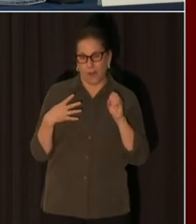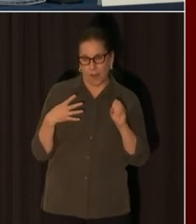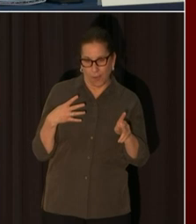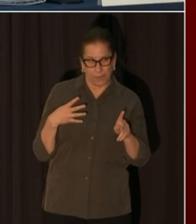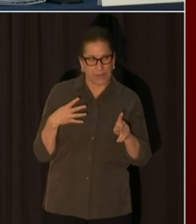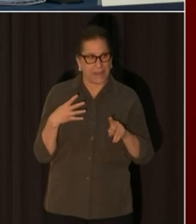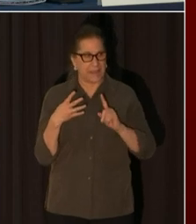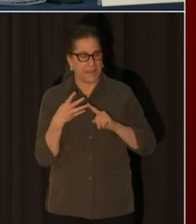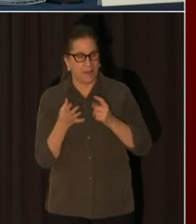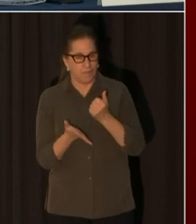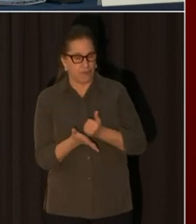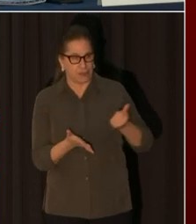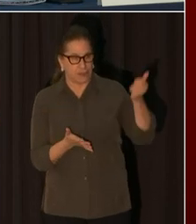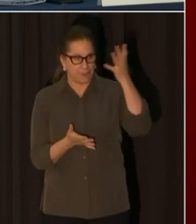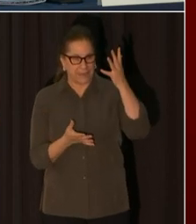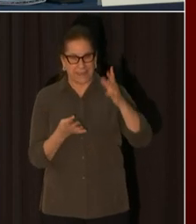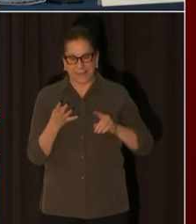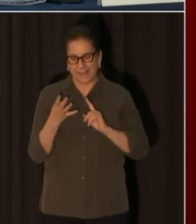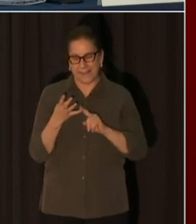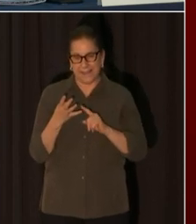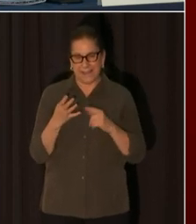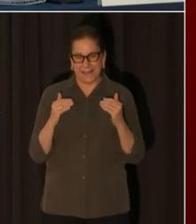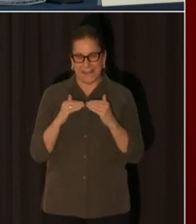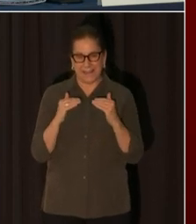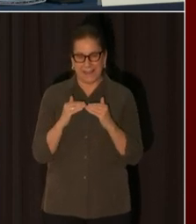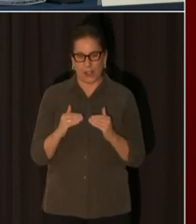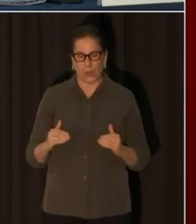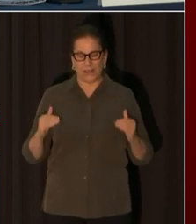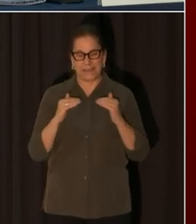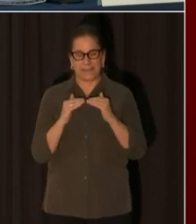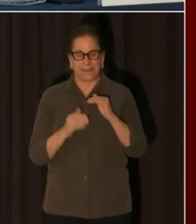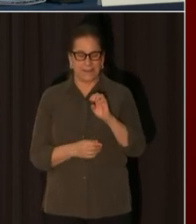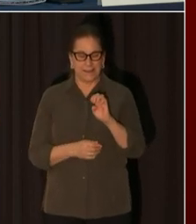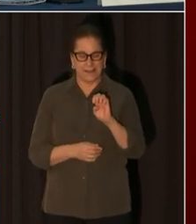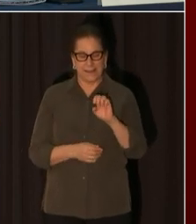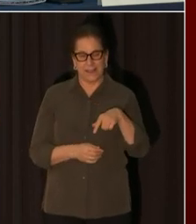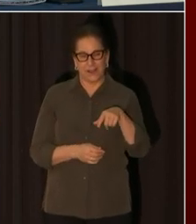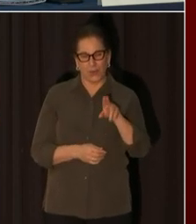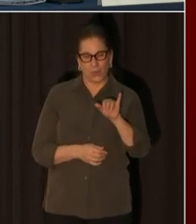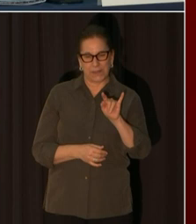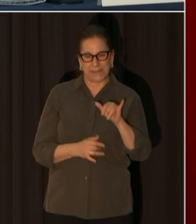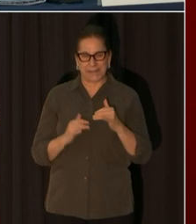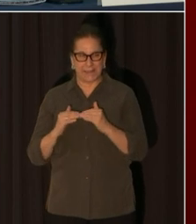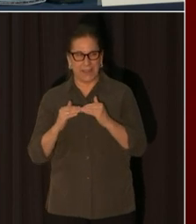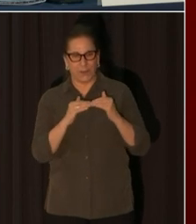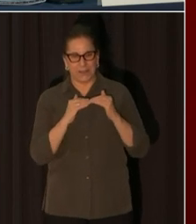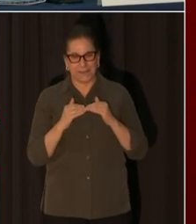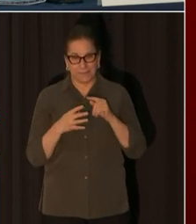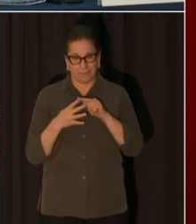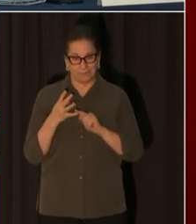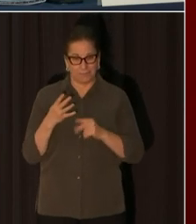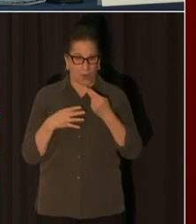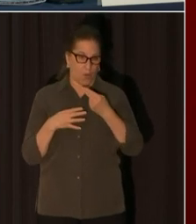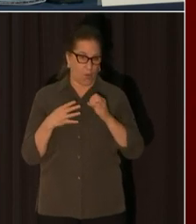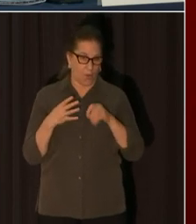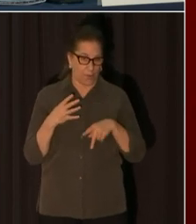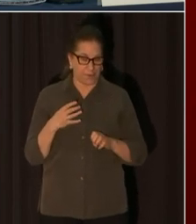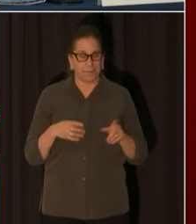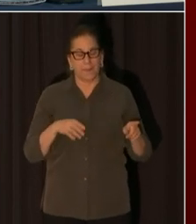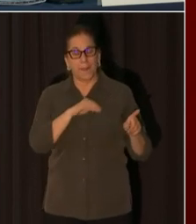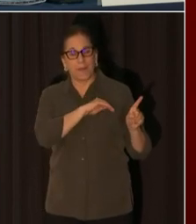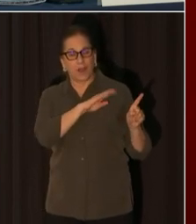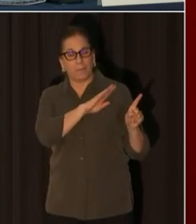opportunity, elevates prosperity, and also addresses equity. So as Mayor Bowser has said, this is about not